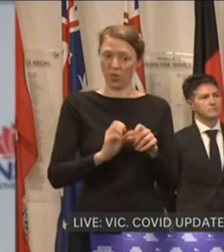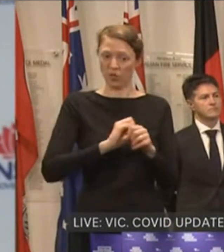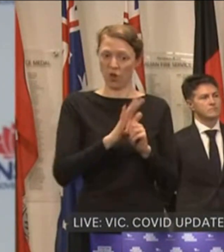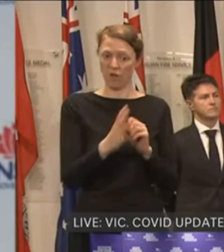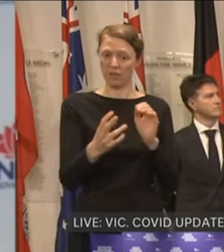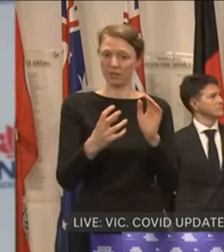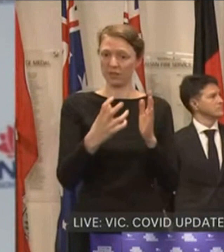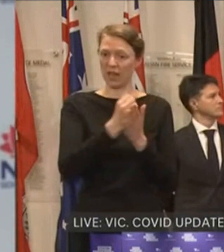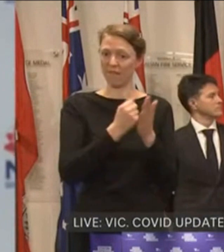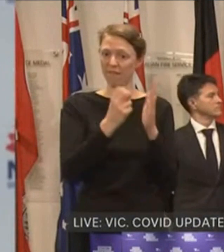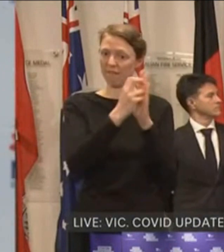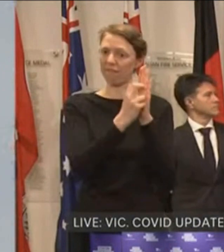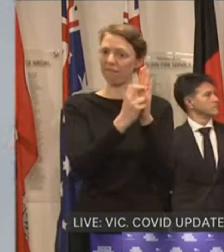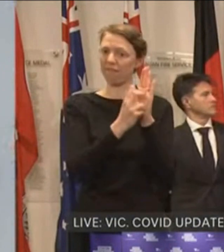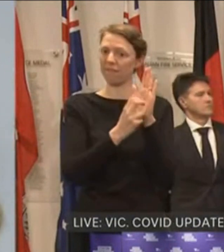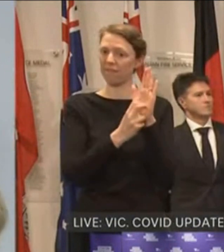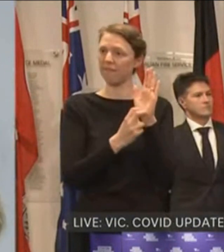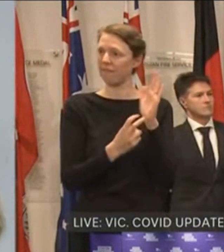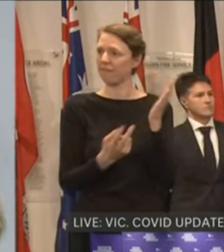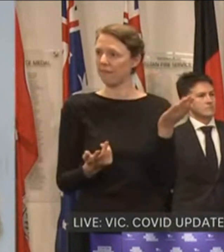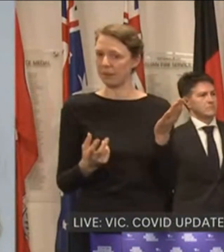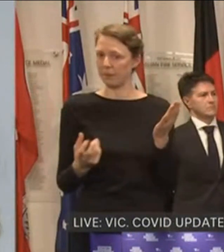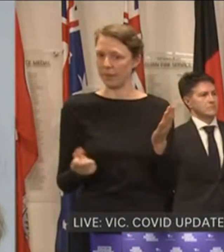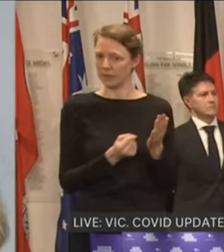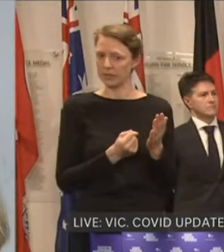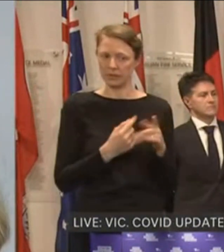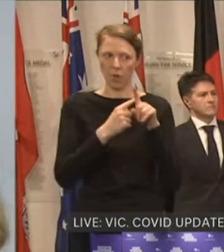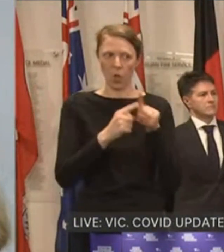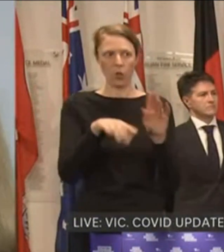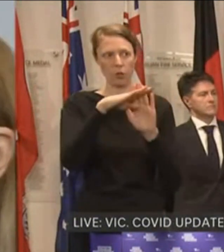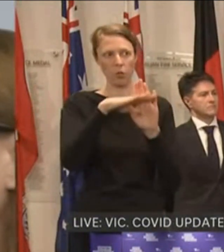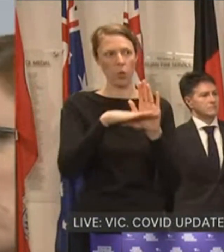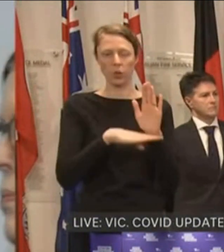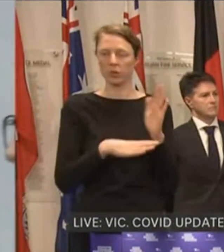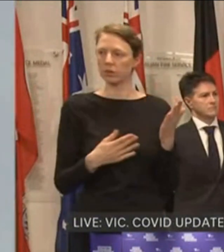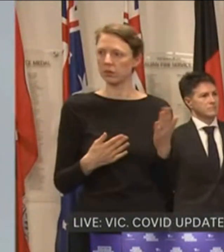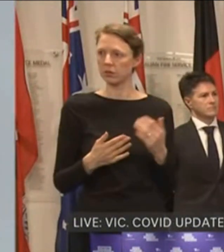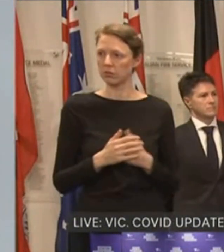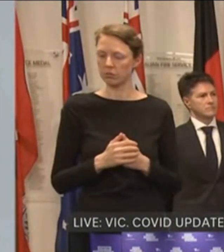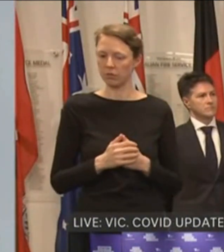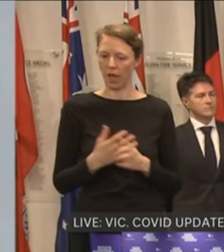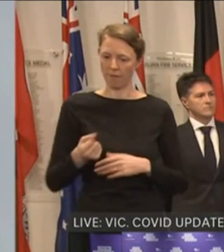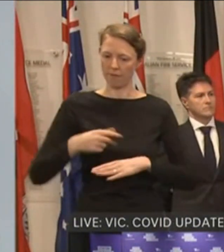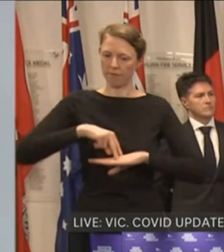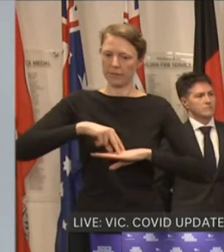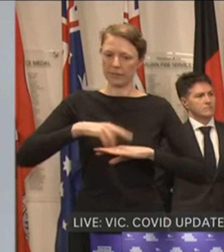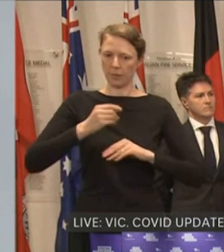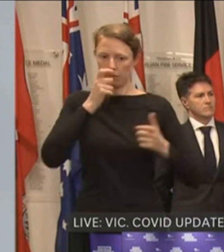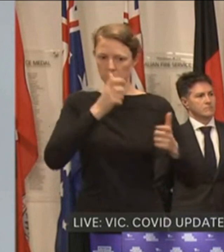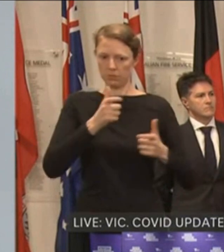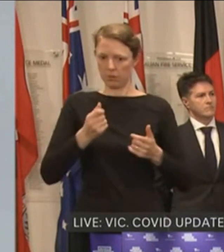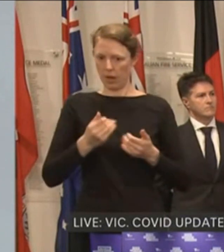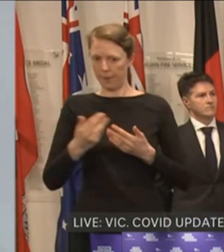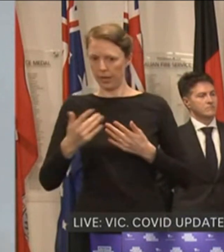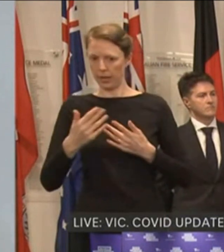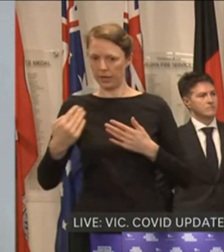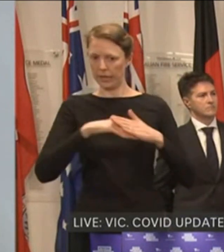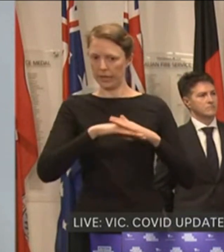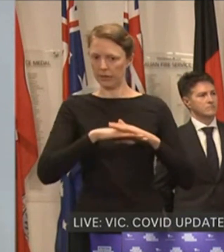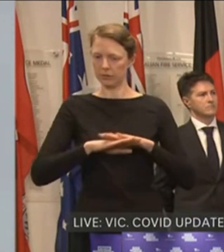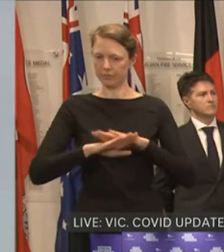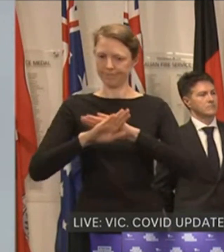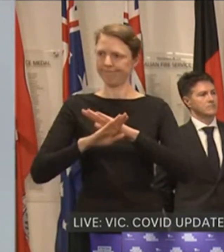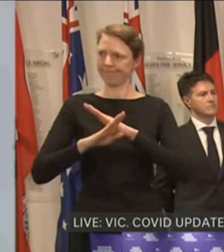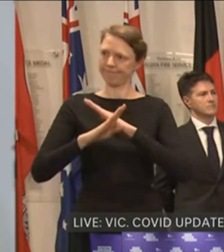these safer ways of going about business. Is there any message for parents going back to school on